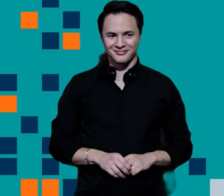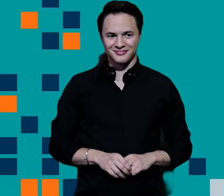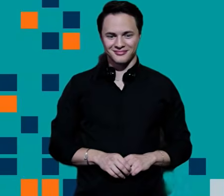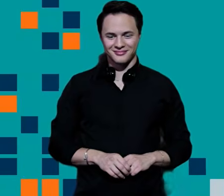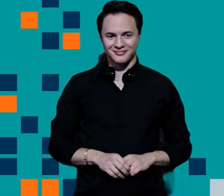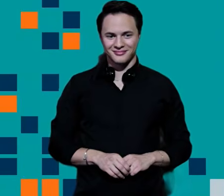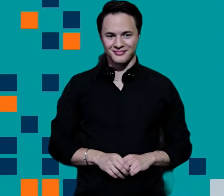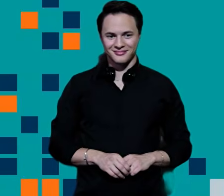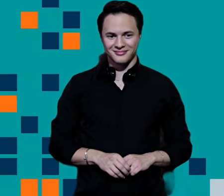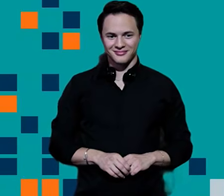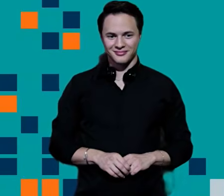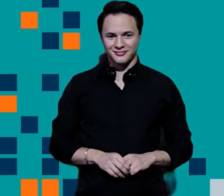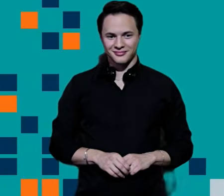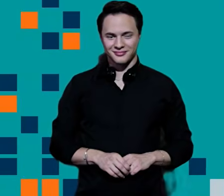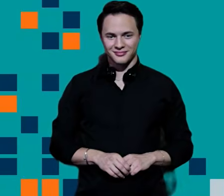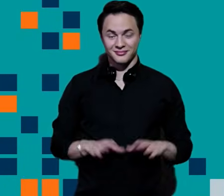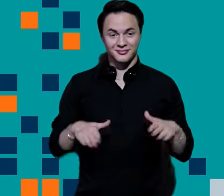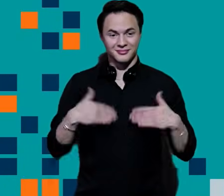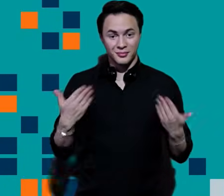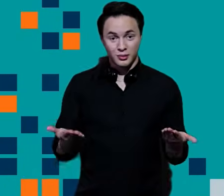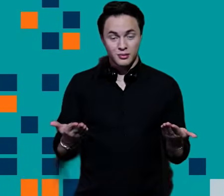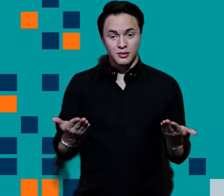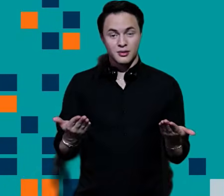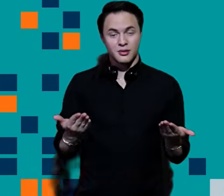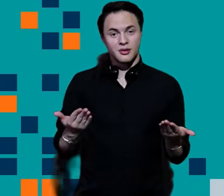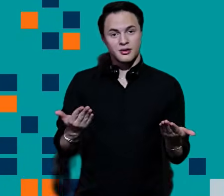So for me, what